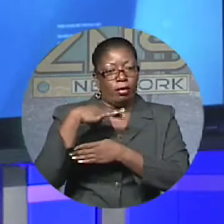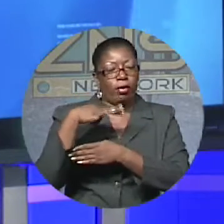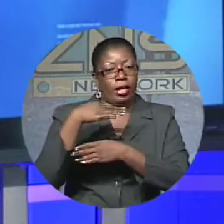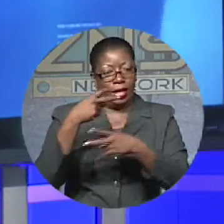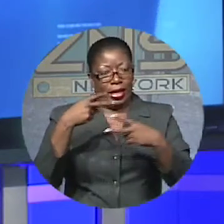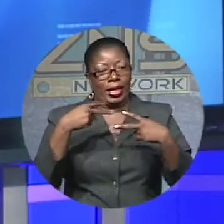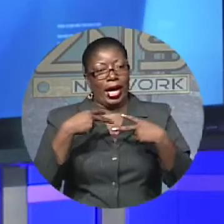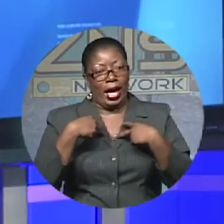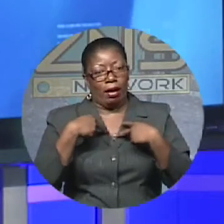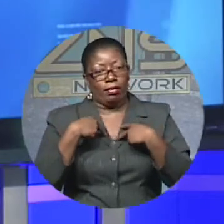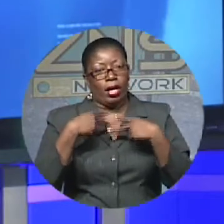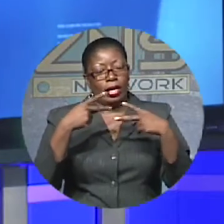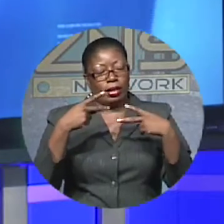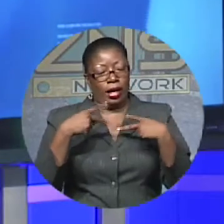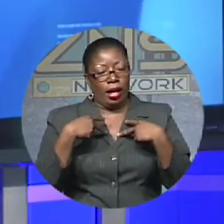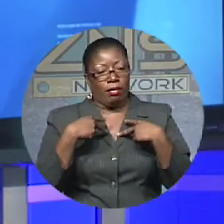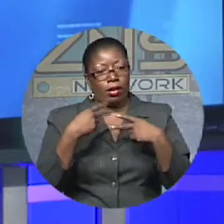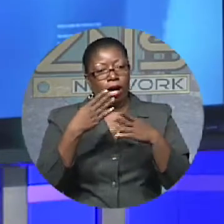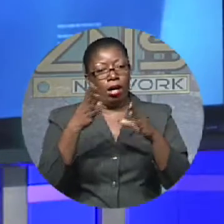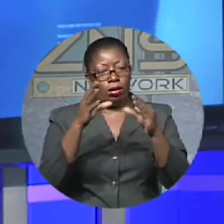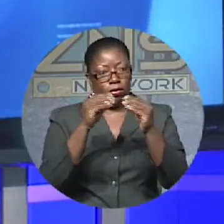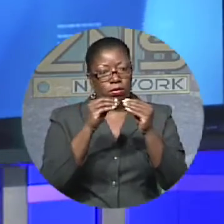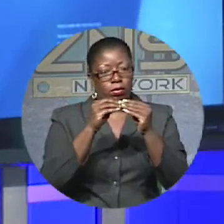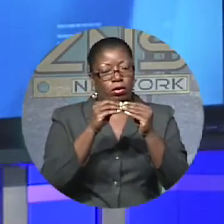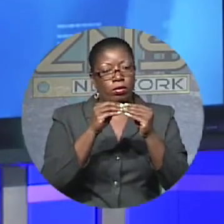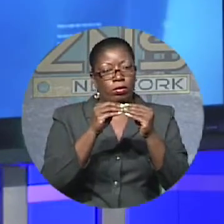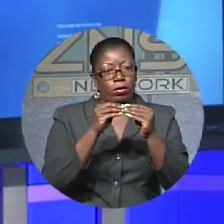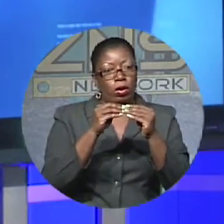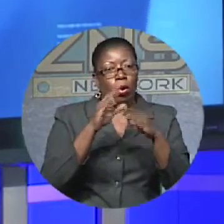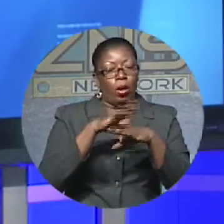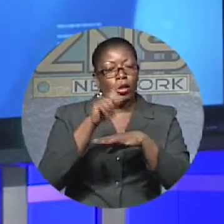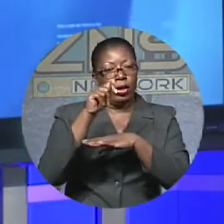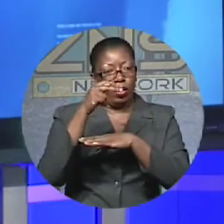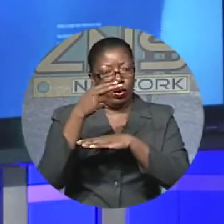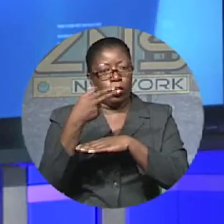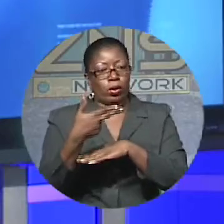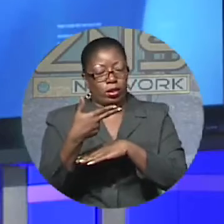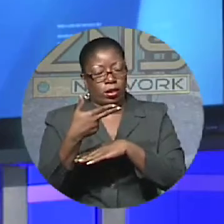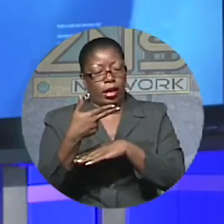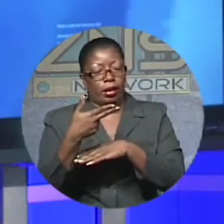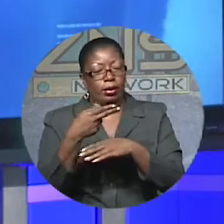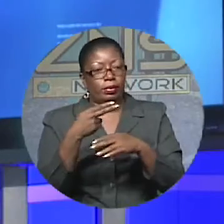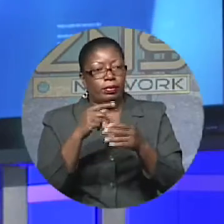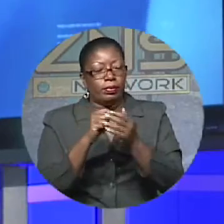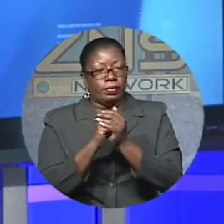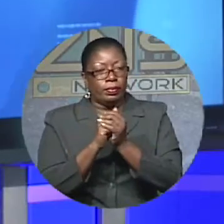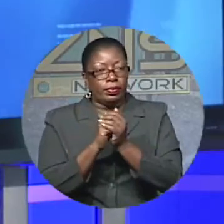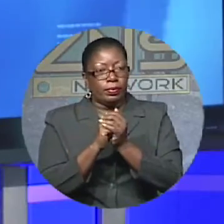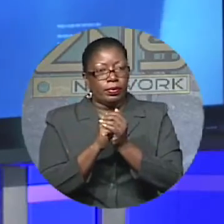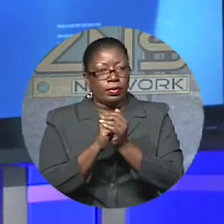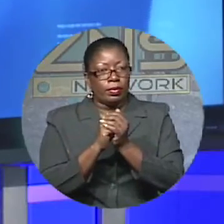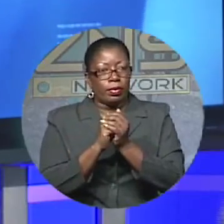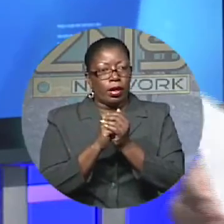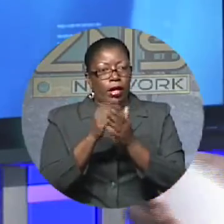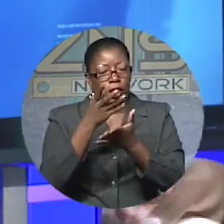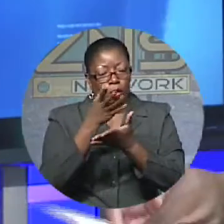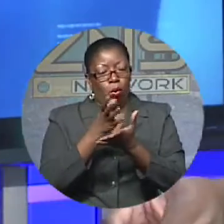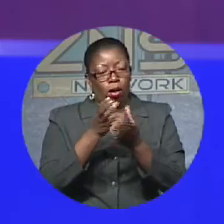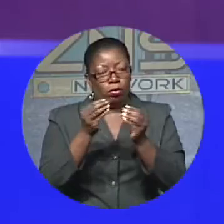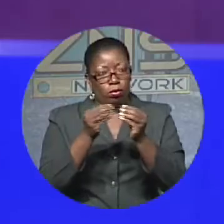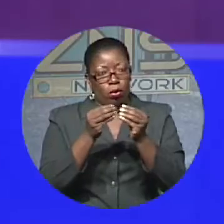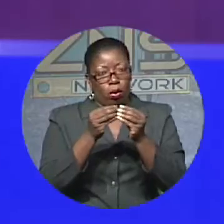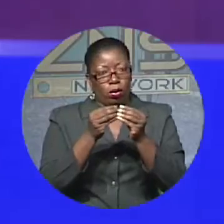next Thursday. The seminar is by invitation only and geared toward insurance and medical professionals wanting to learn